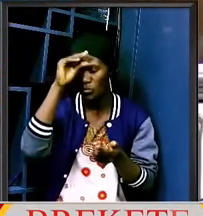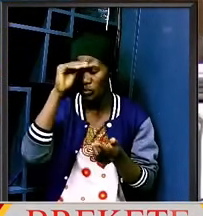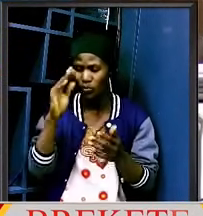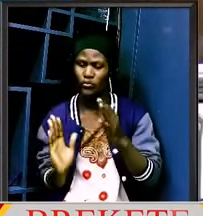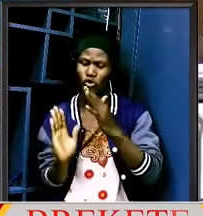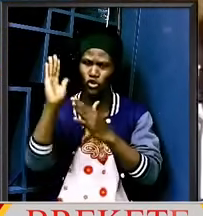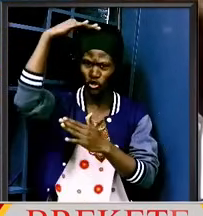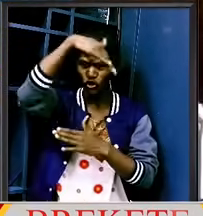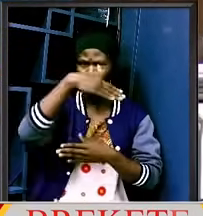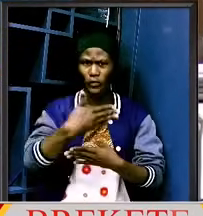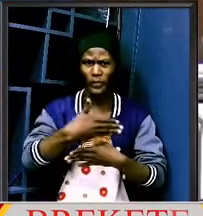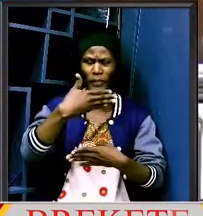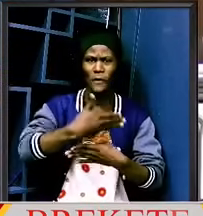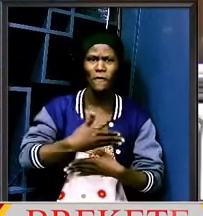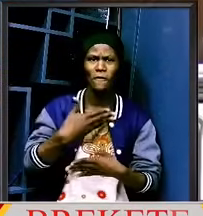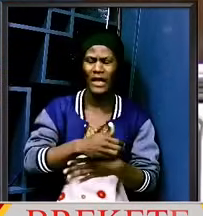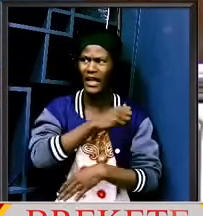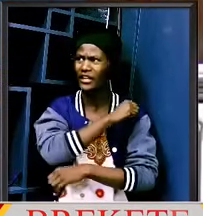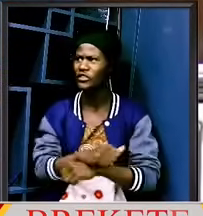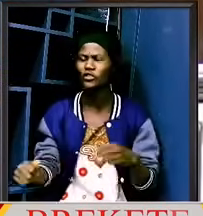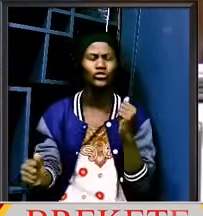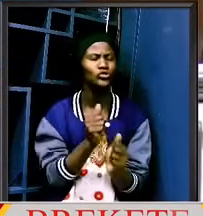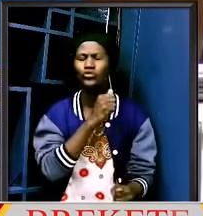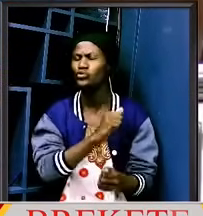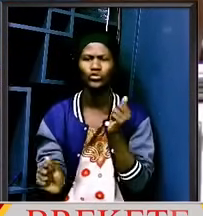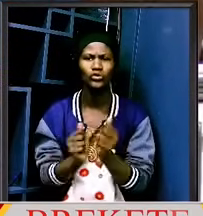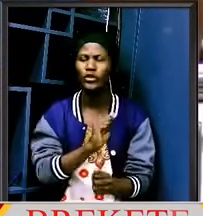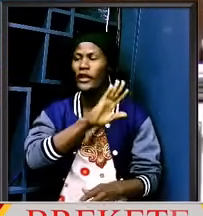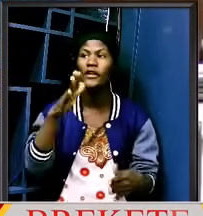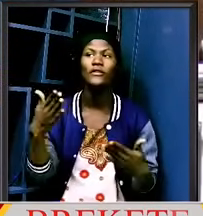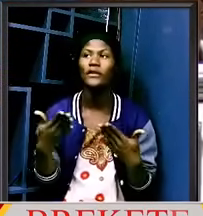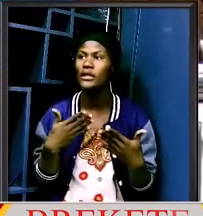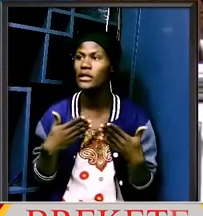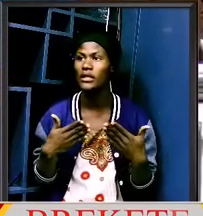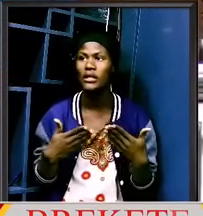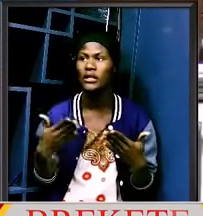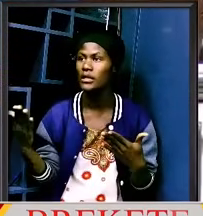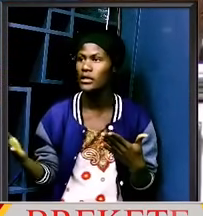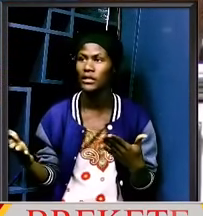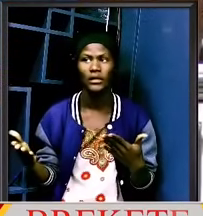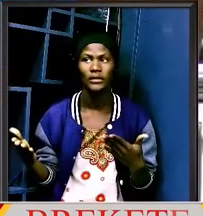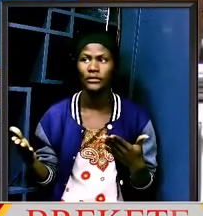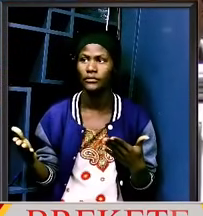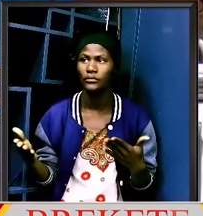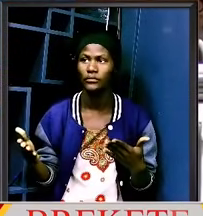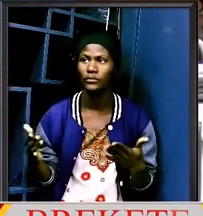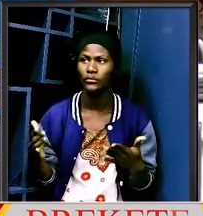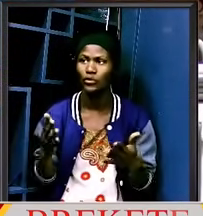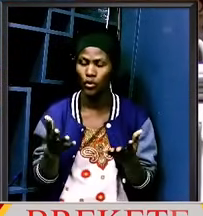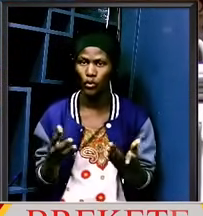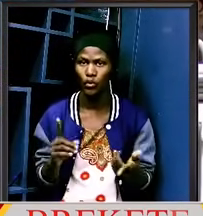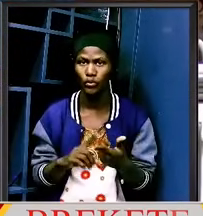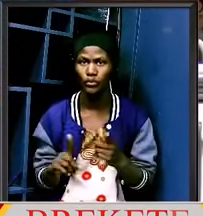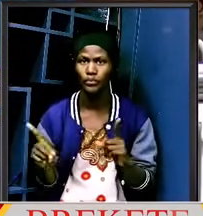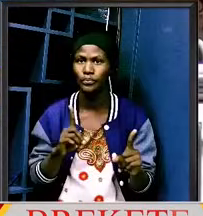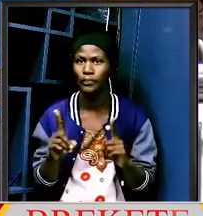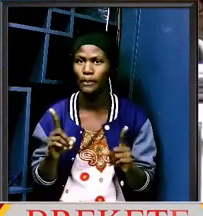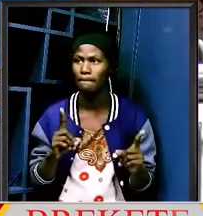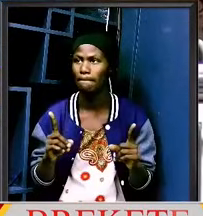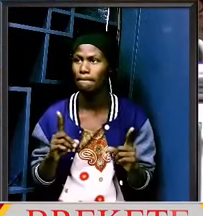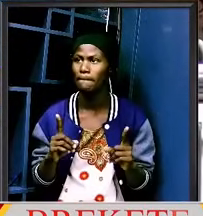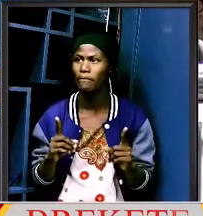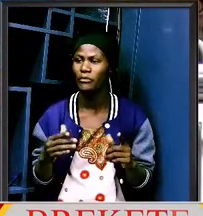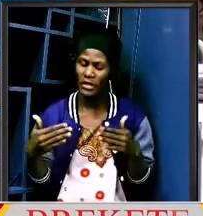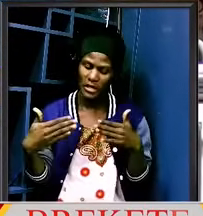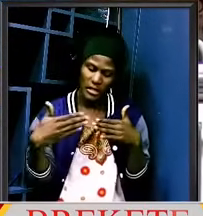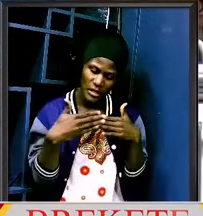in, destroyed everything in the house, which is, that means fence will not even prevent them from doing what they want to do. They destroyed everything that he just